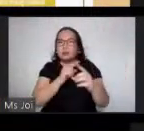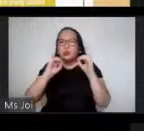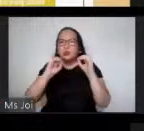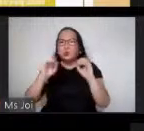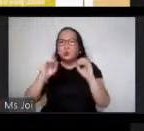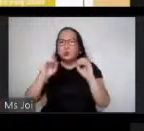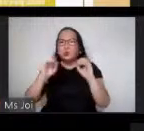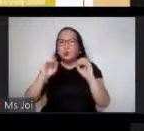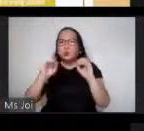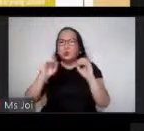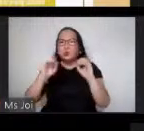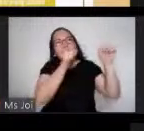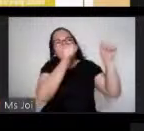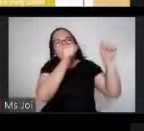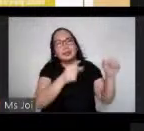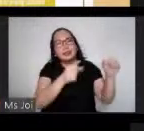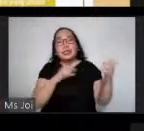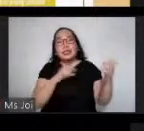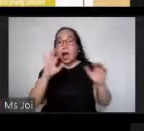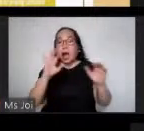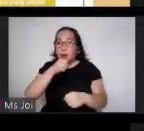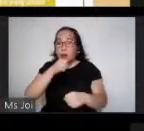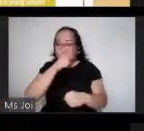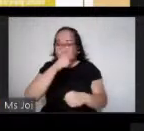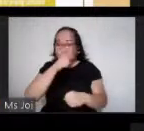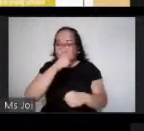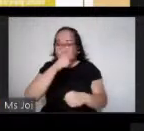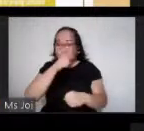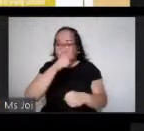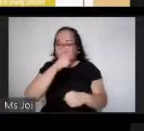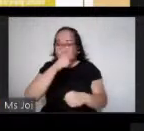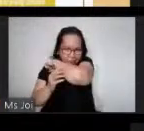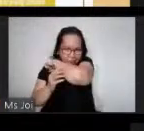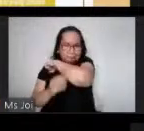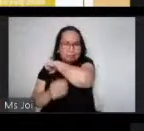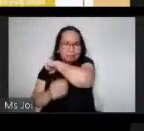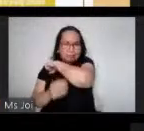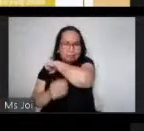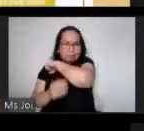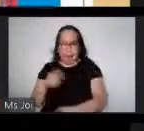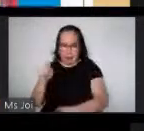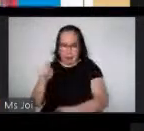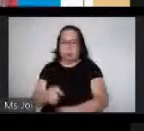So when you cough, you should cough into your bent elbow.